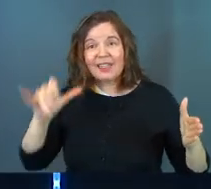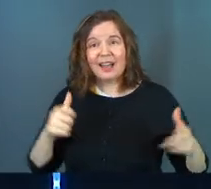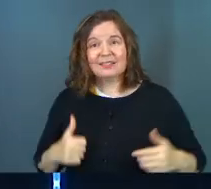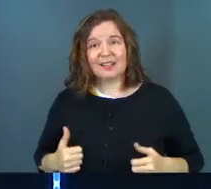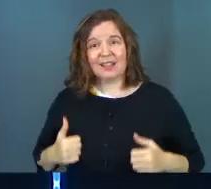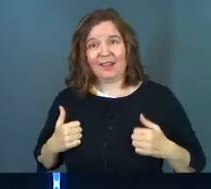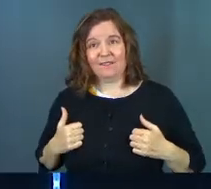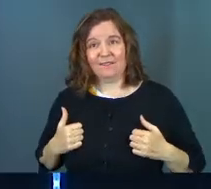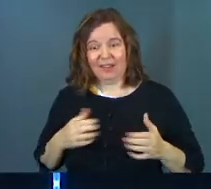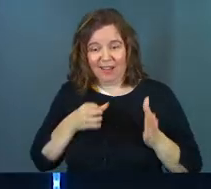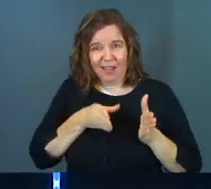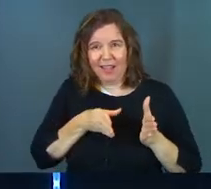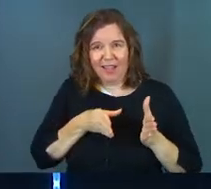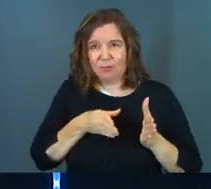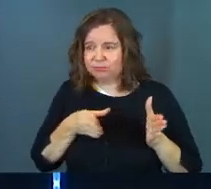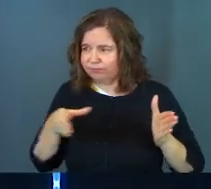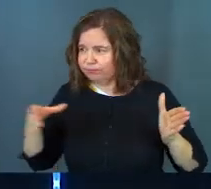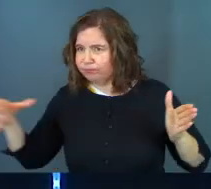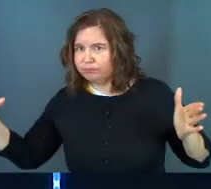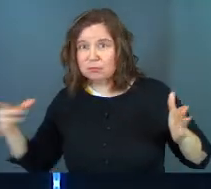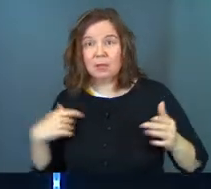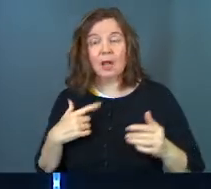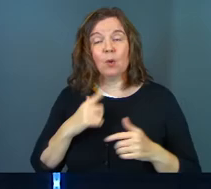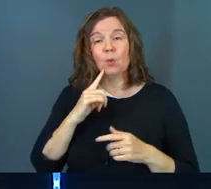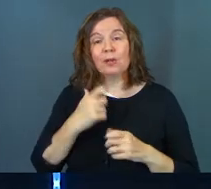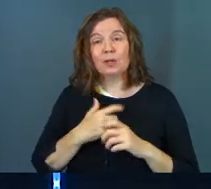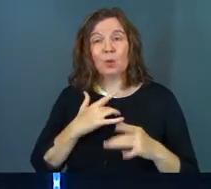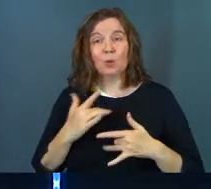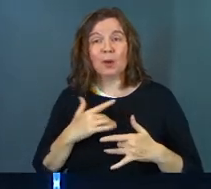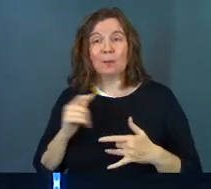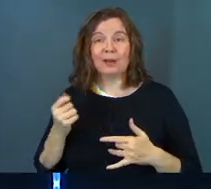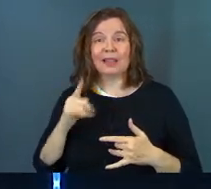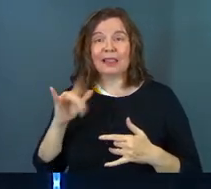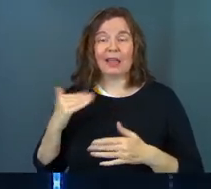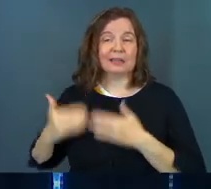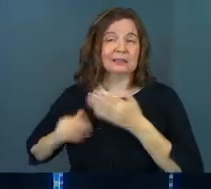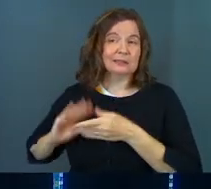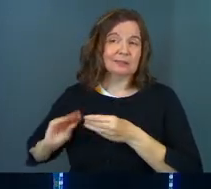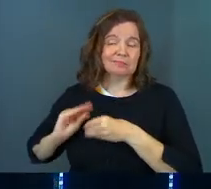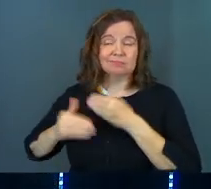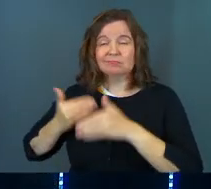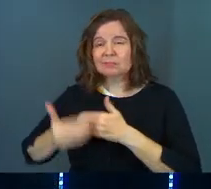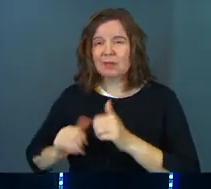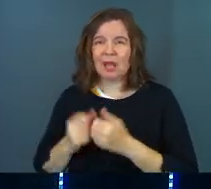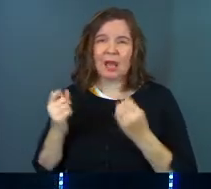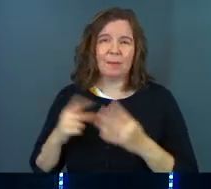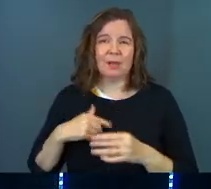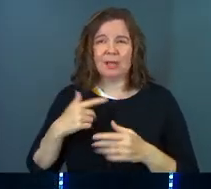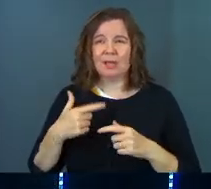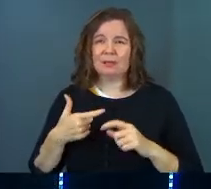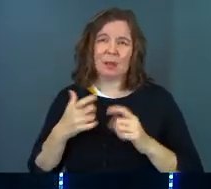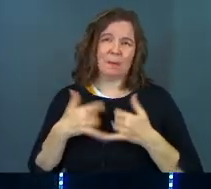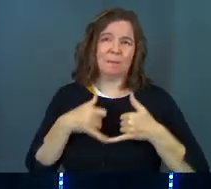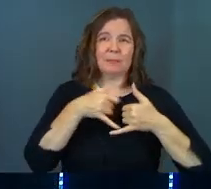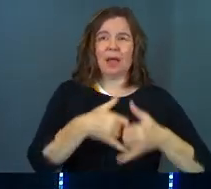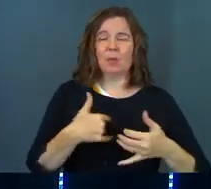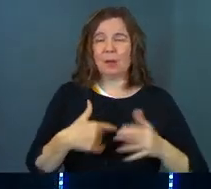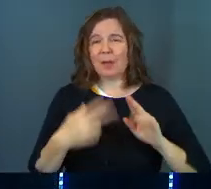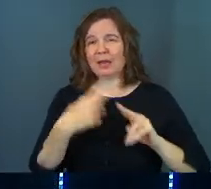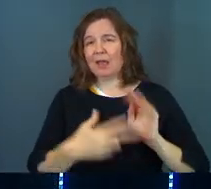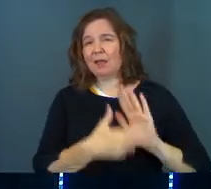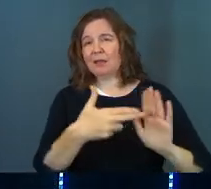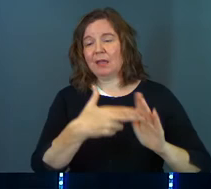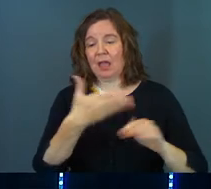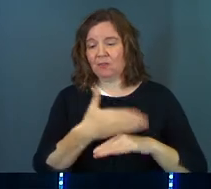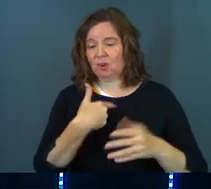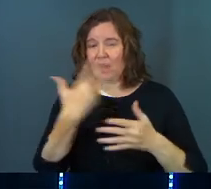life. Right? It's like, it matters, and we get even worried about legacy, and we get wonky about that. And it's like, how many bronze plaques are going to have my name on